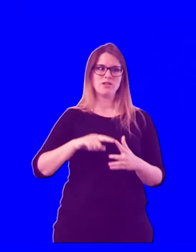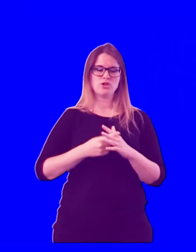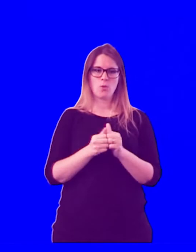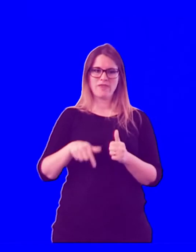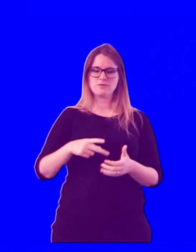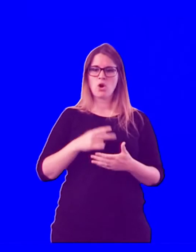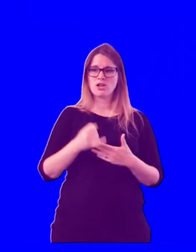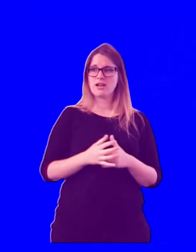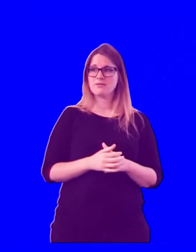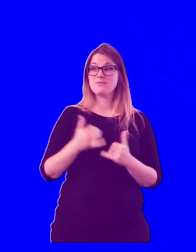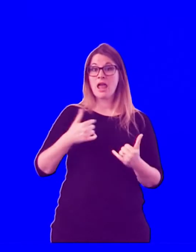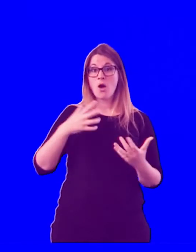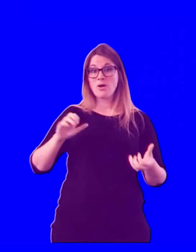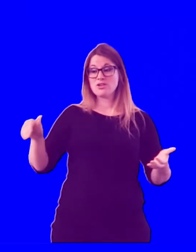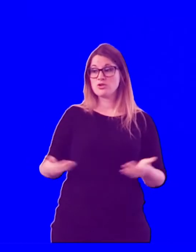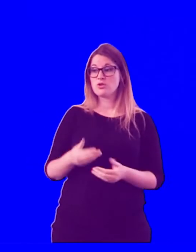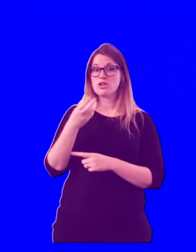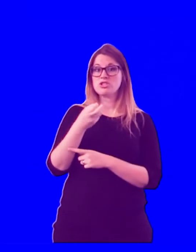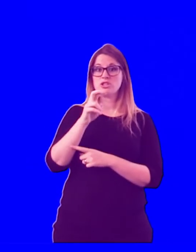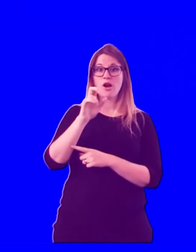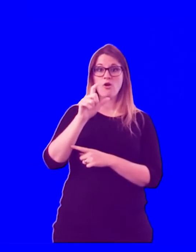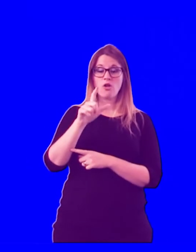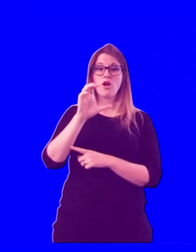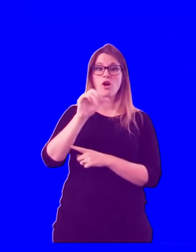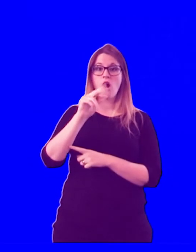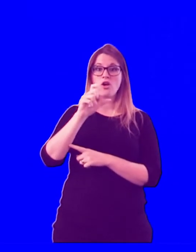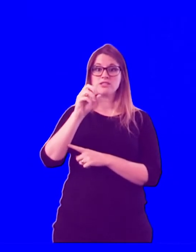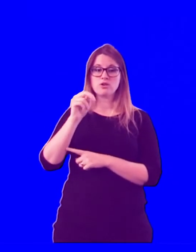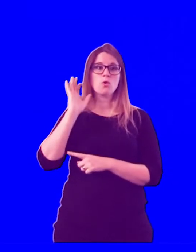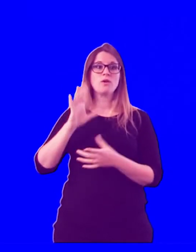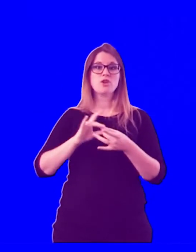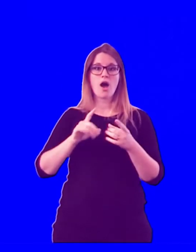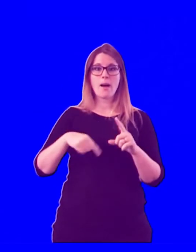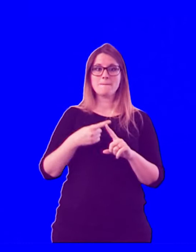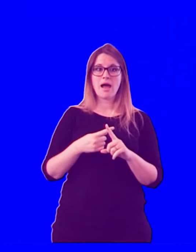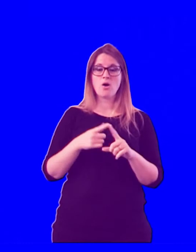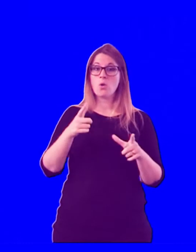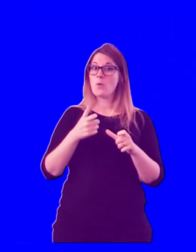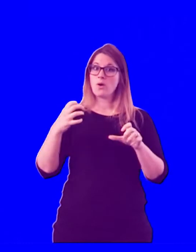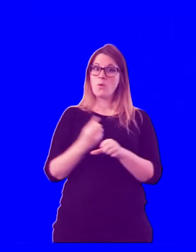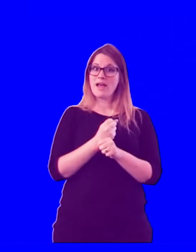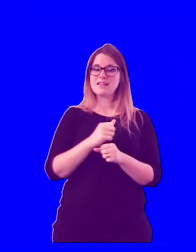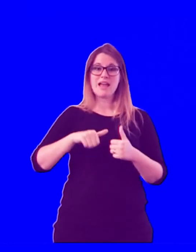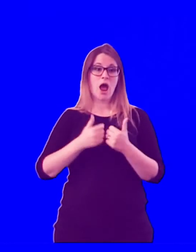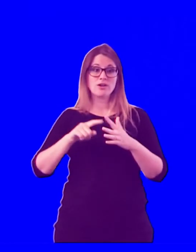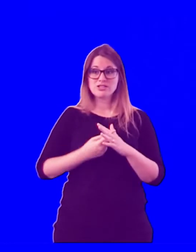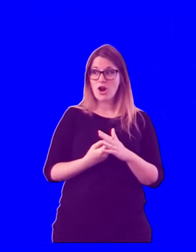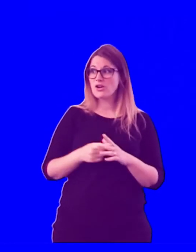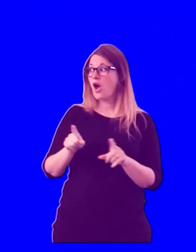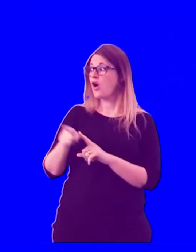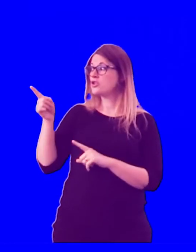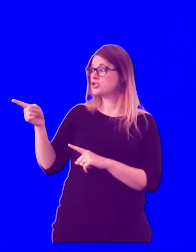project. And now I'd like to introduce Cheryl Carlson, who come and talk to you about quick wins and getting started, and